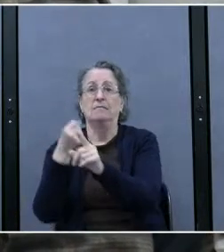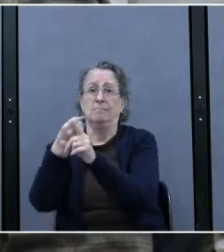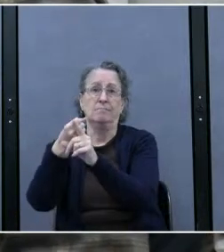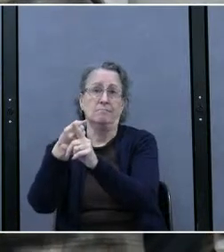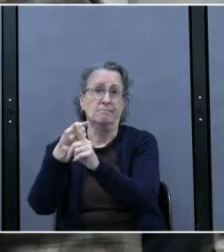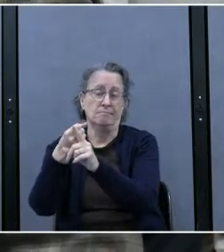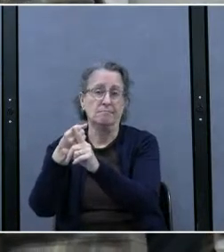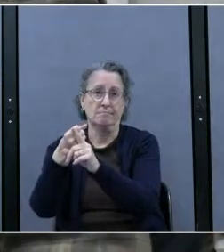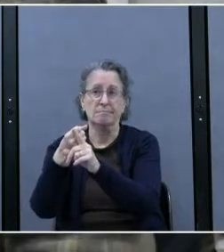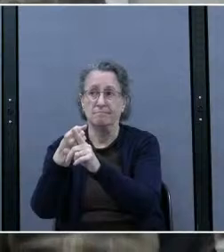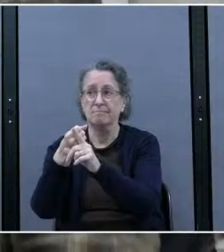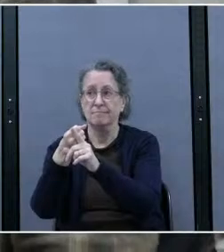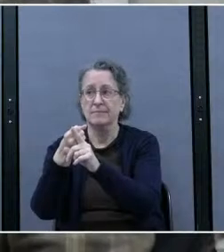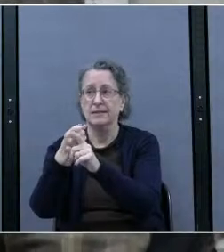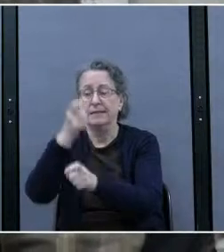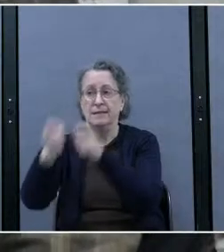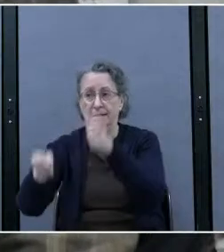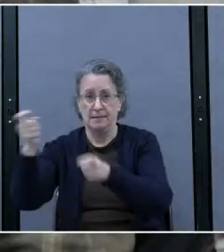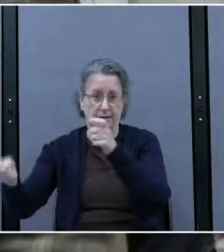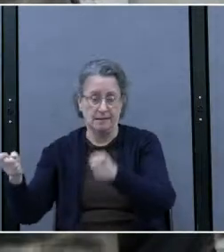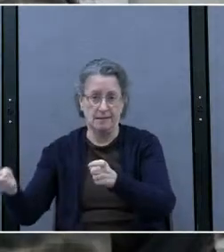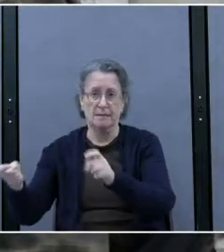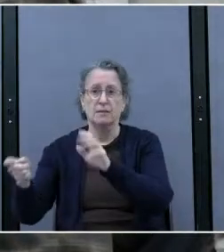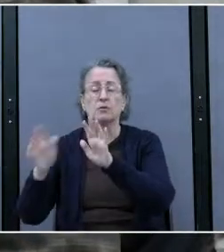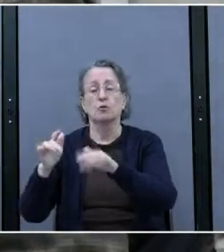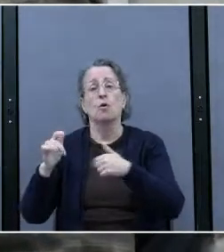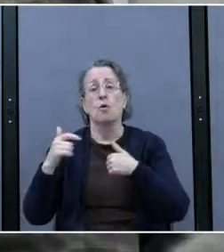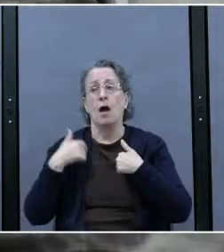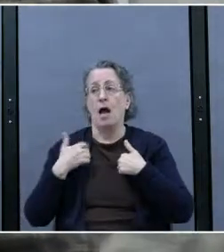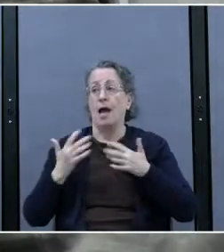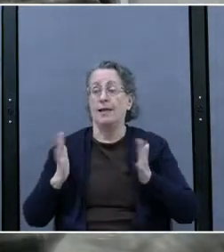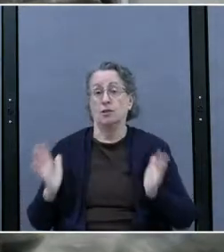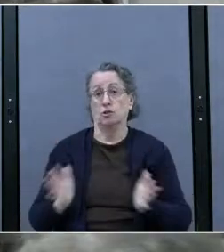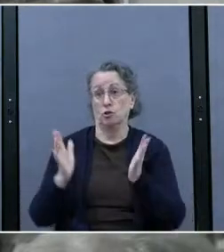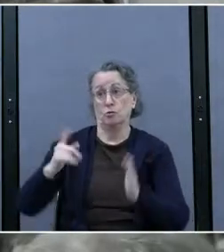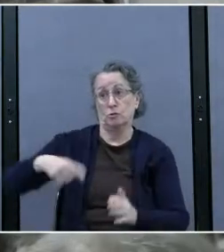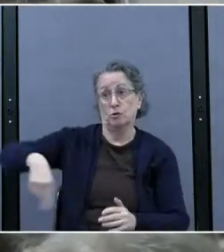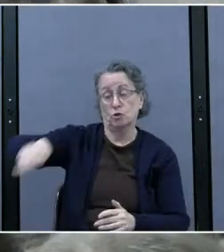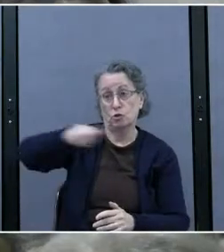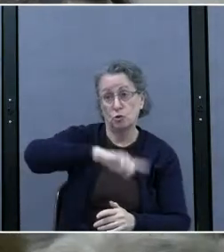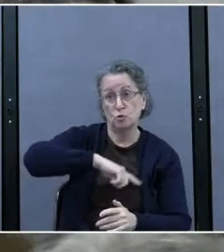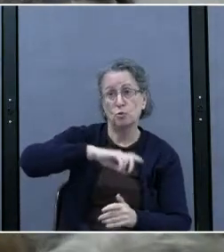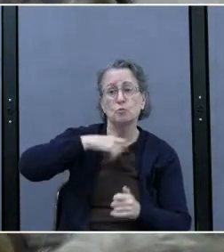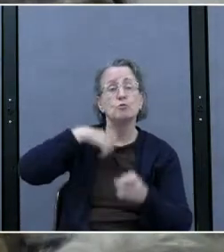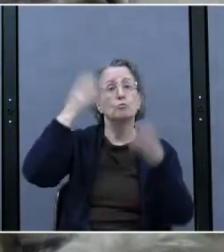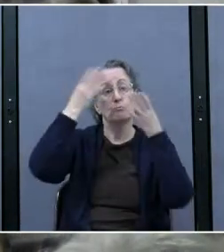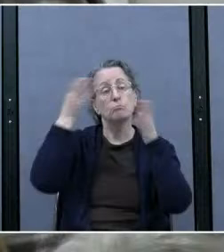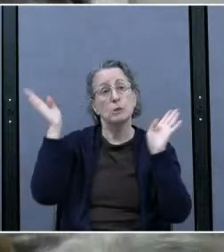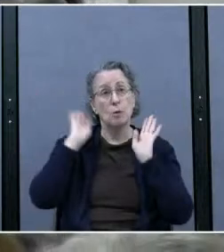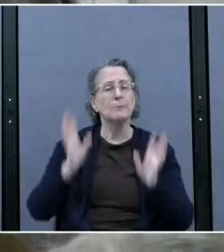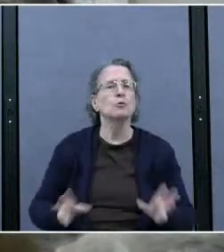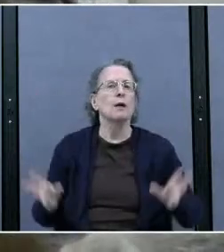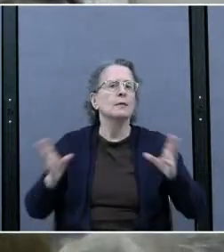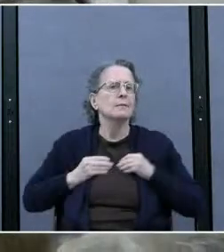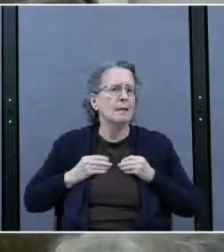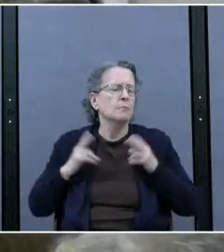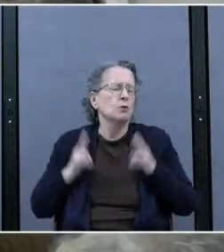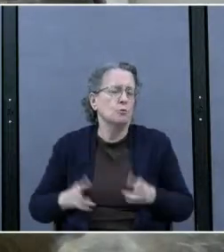And I would encourage people to be open to accepting whatever their recommendations on